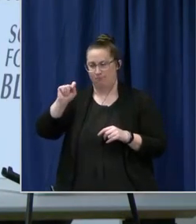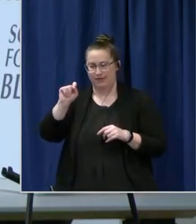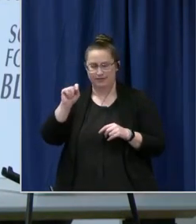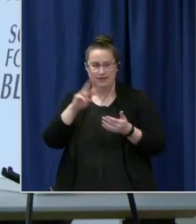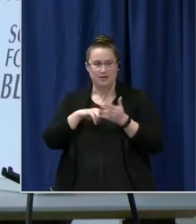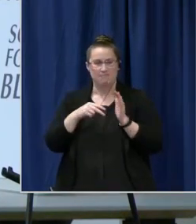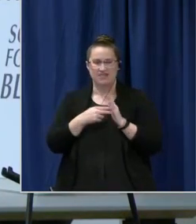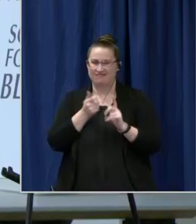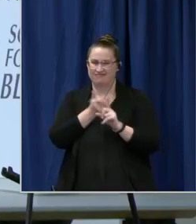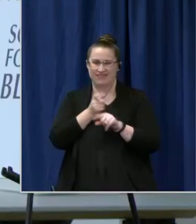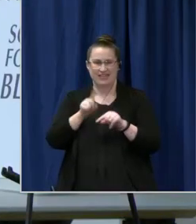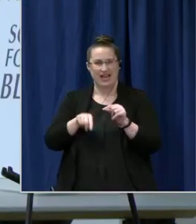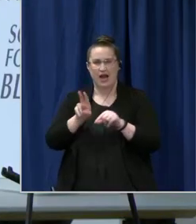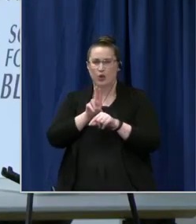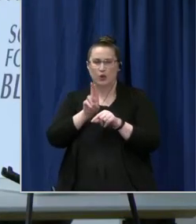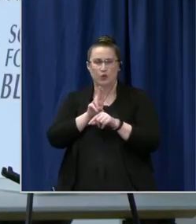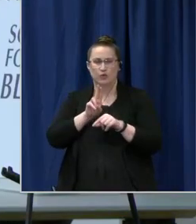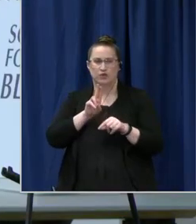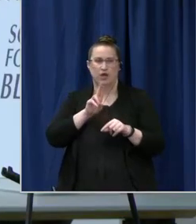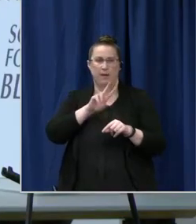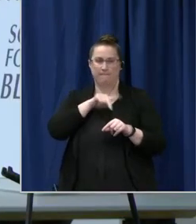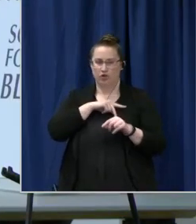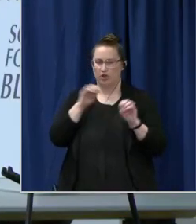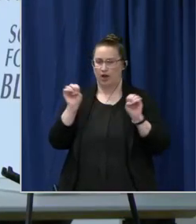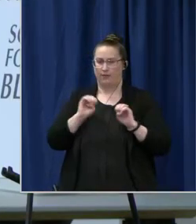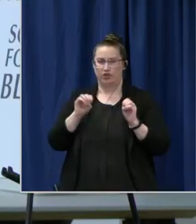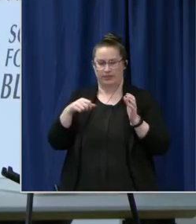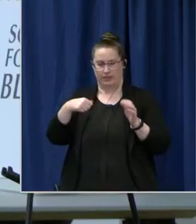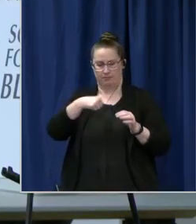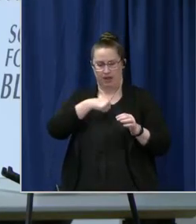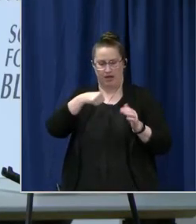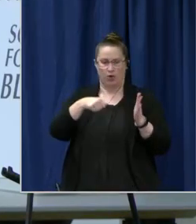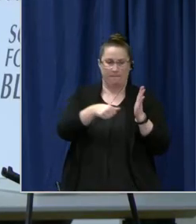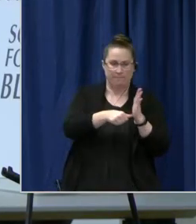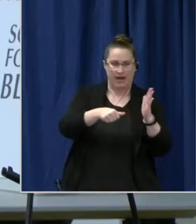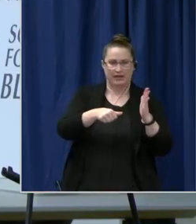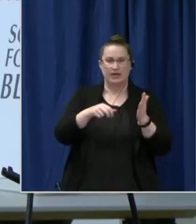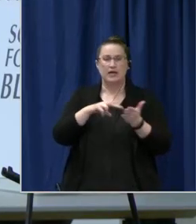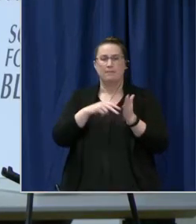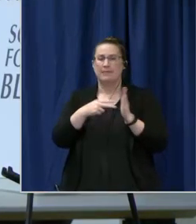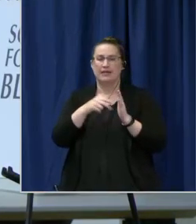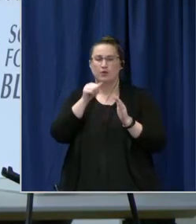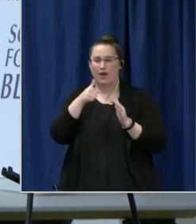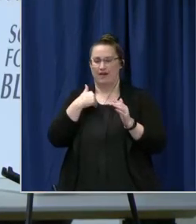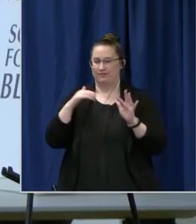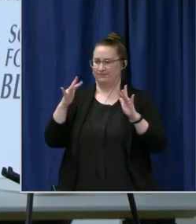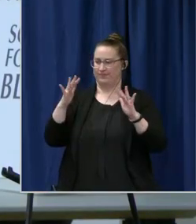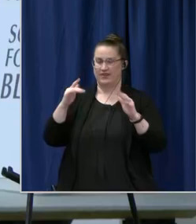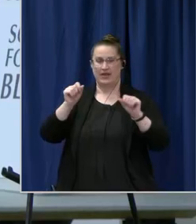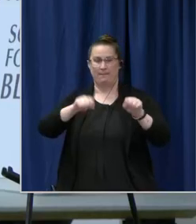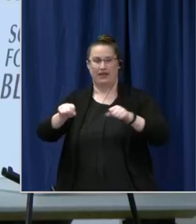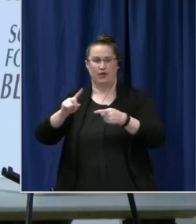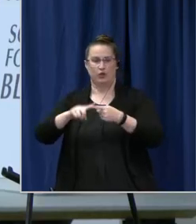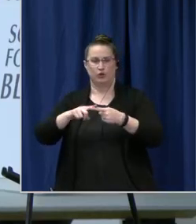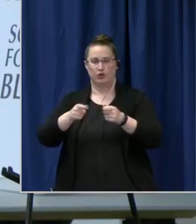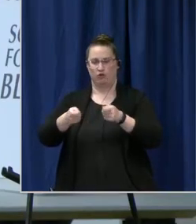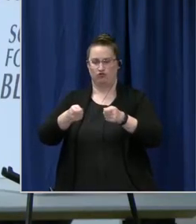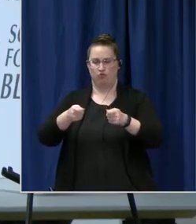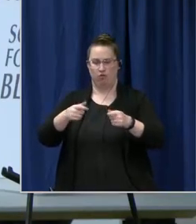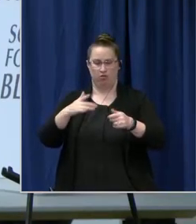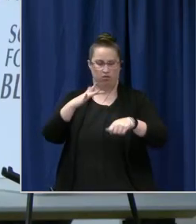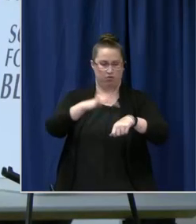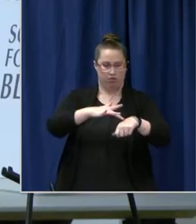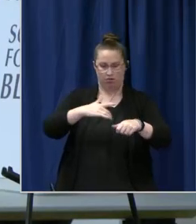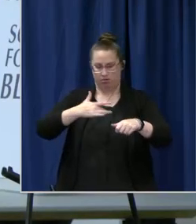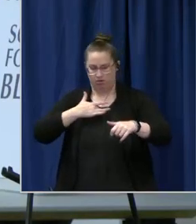they can't even use a personal emergency response button because they either do not have the dexterity to control that device, or